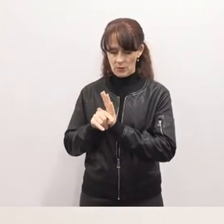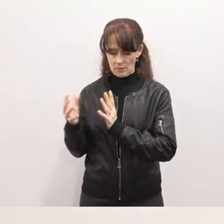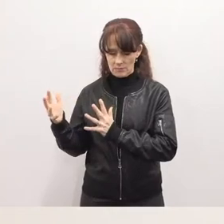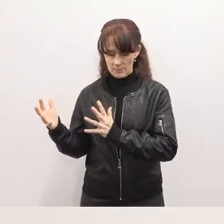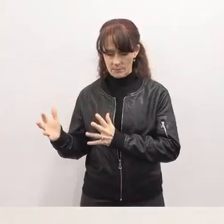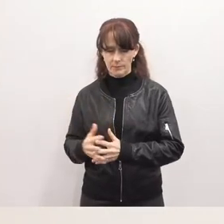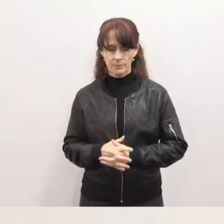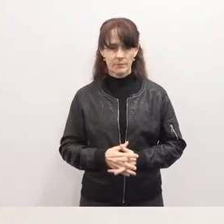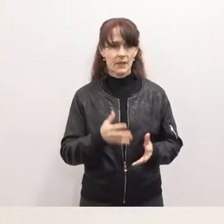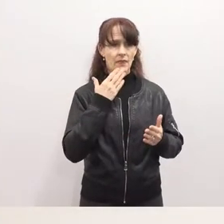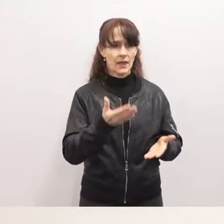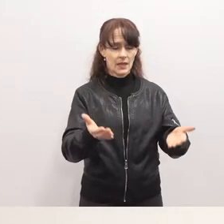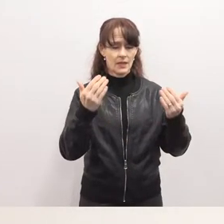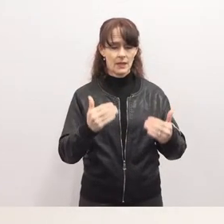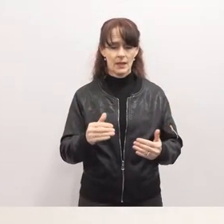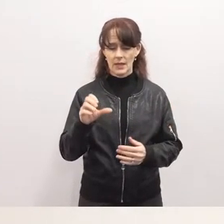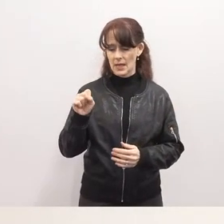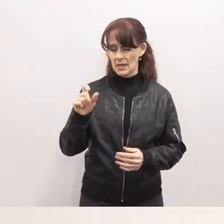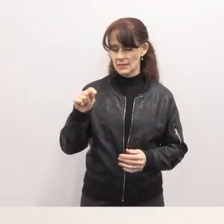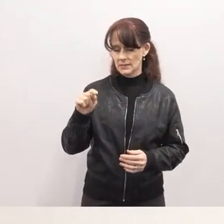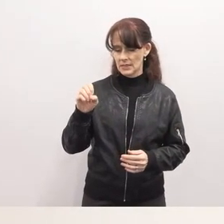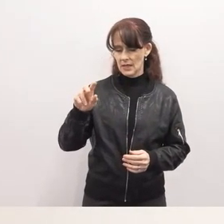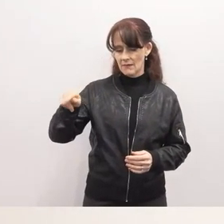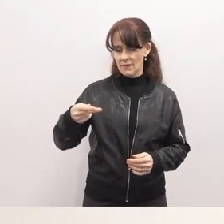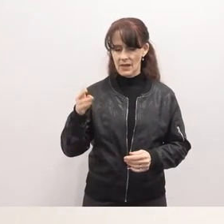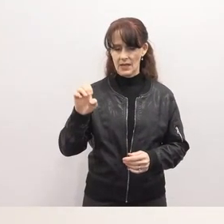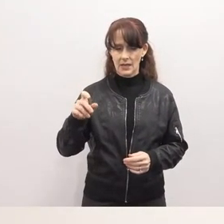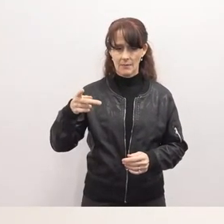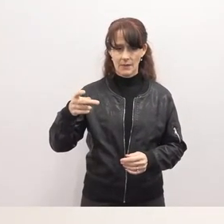Thank you. Next, we have Stephanie Perez.